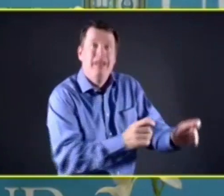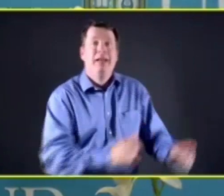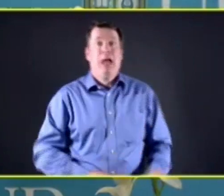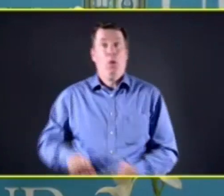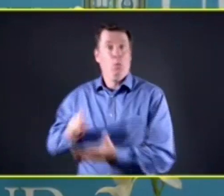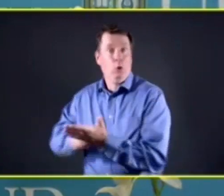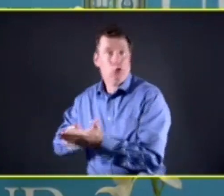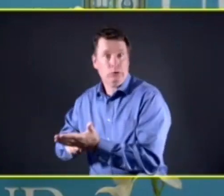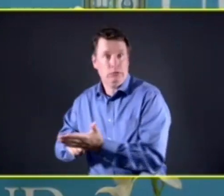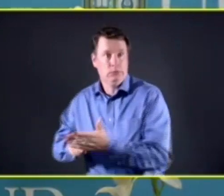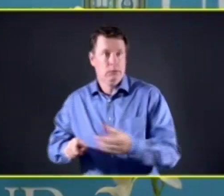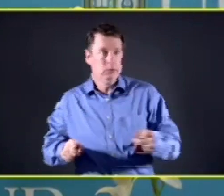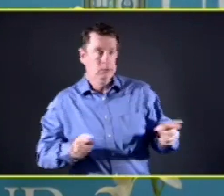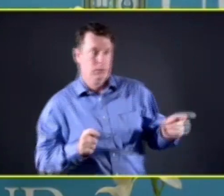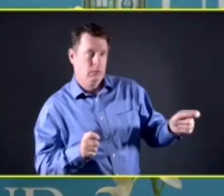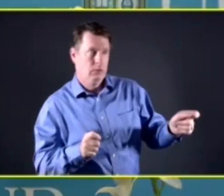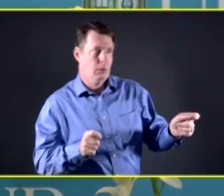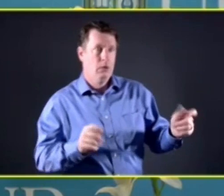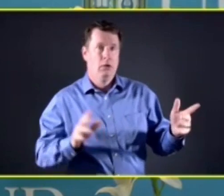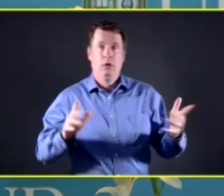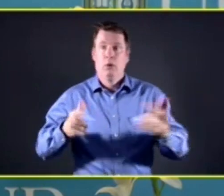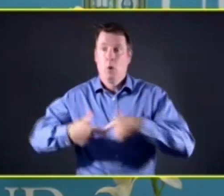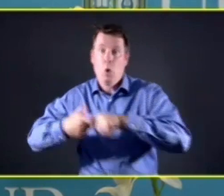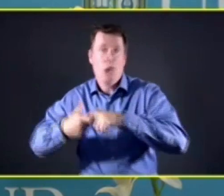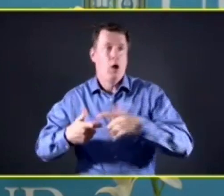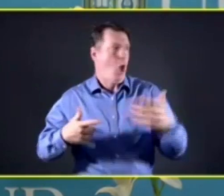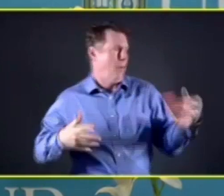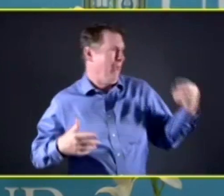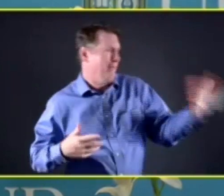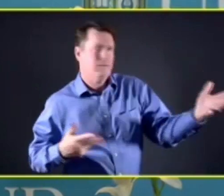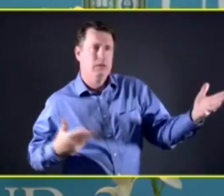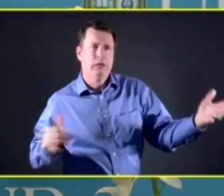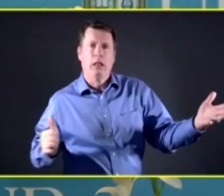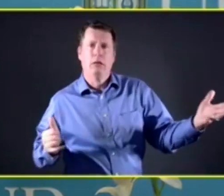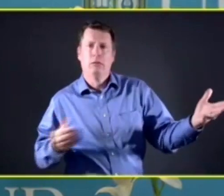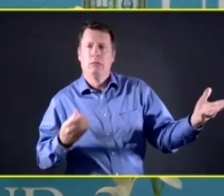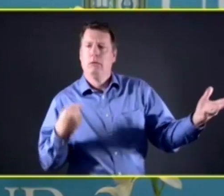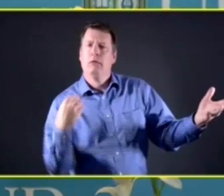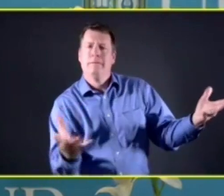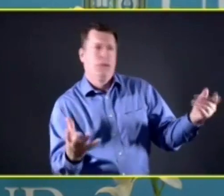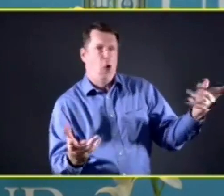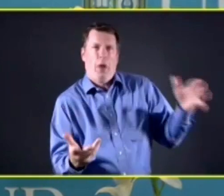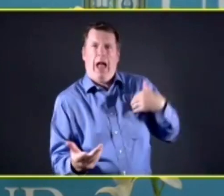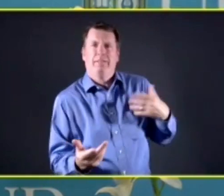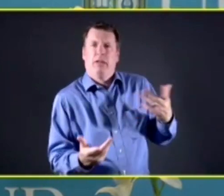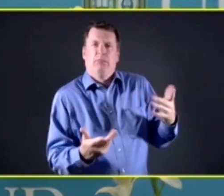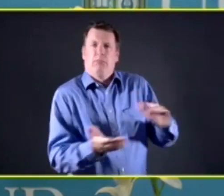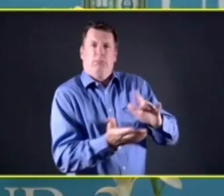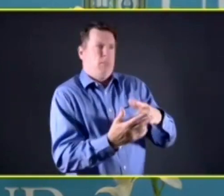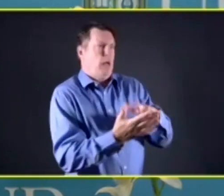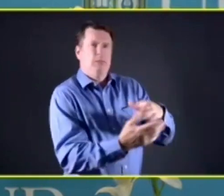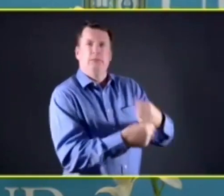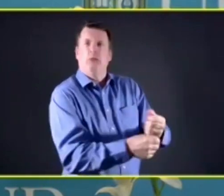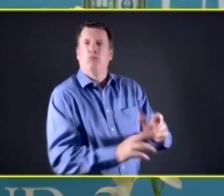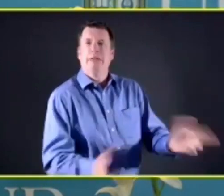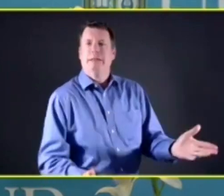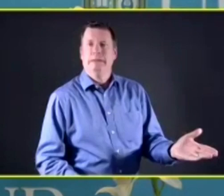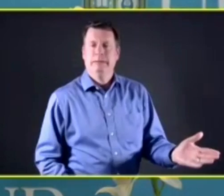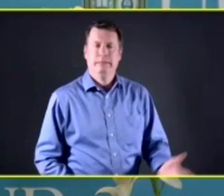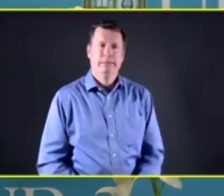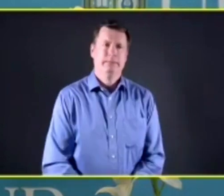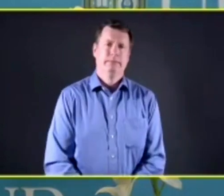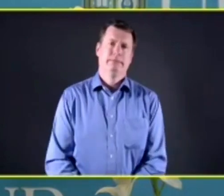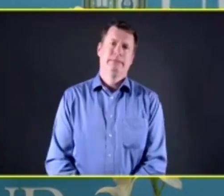today's conversation. Remdesivir, which proved fairly quickly in its clinical trial to be helpful, now